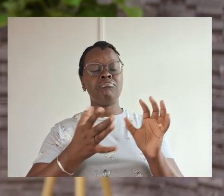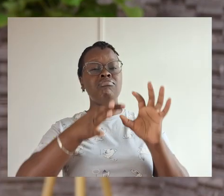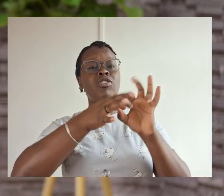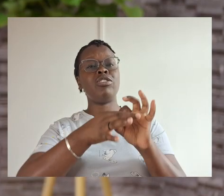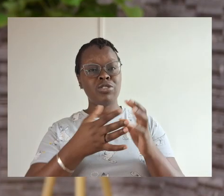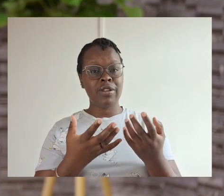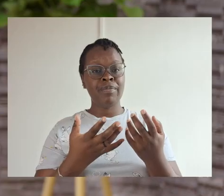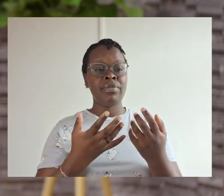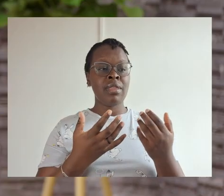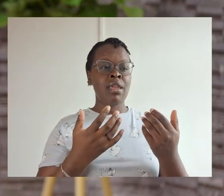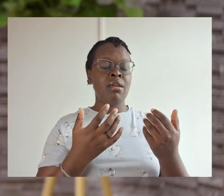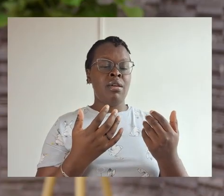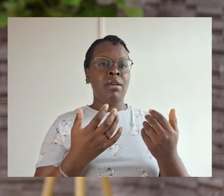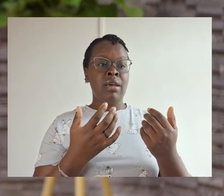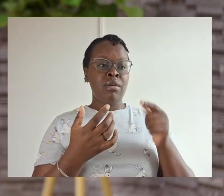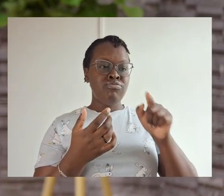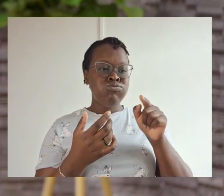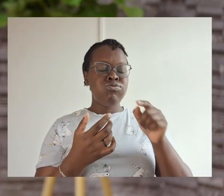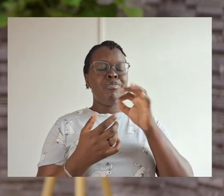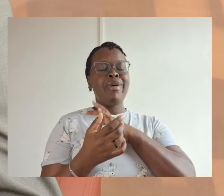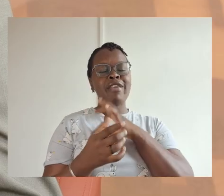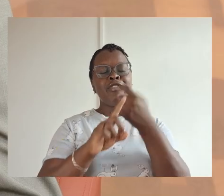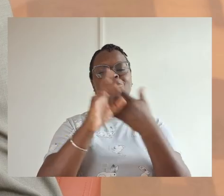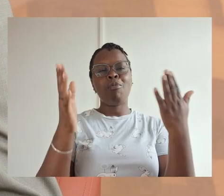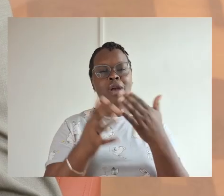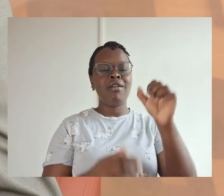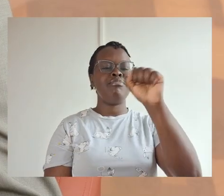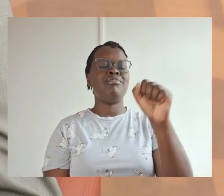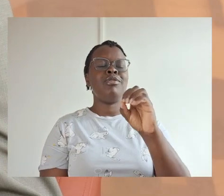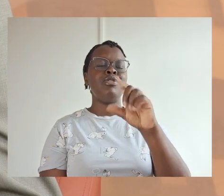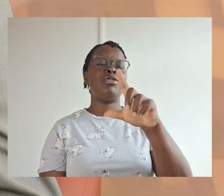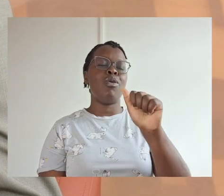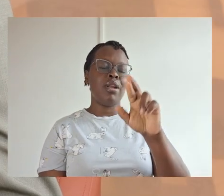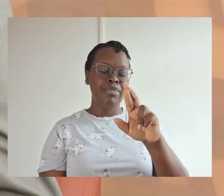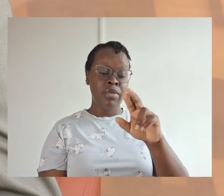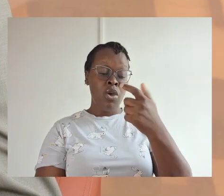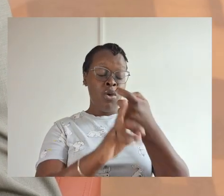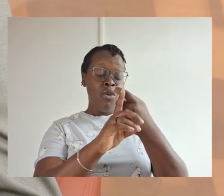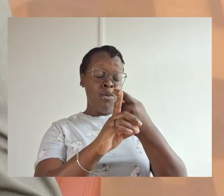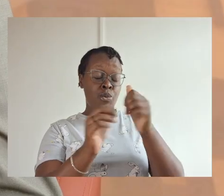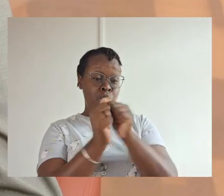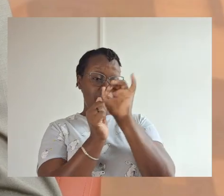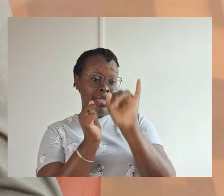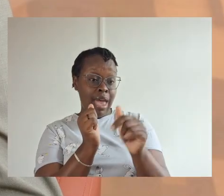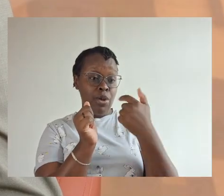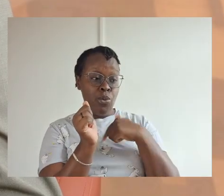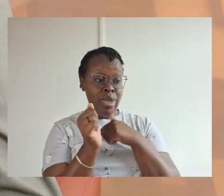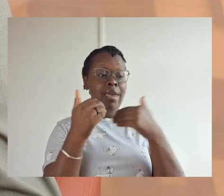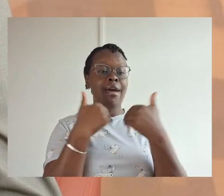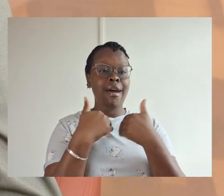and good flow of solar energy. And with that, we